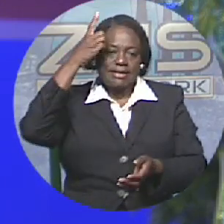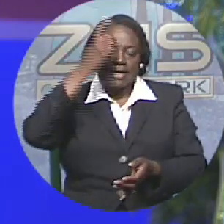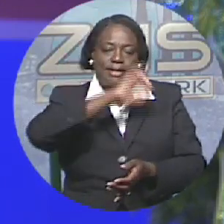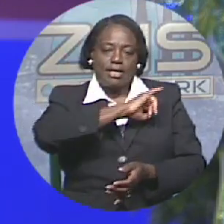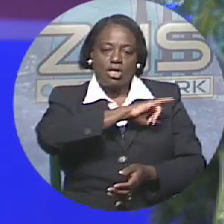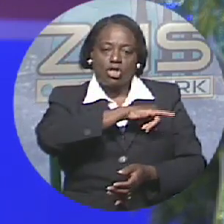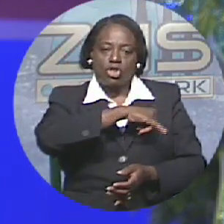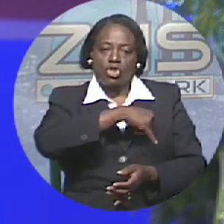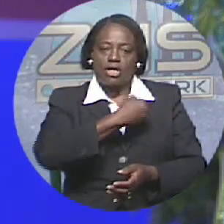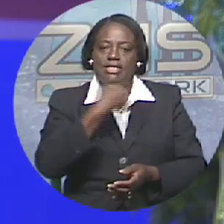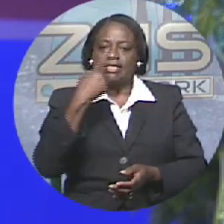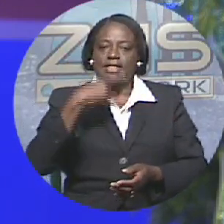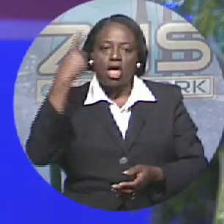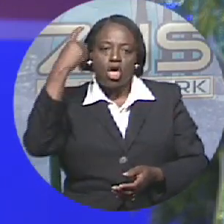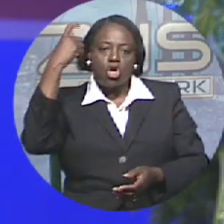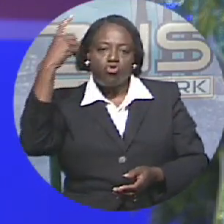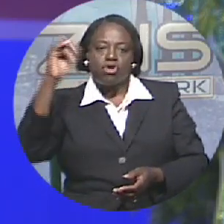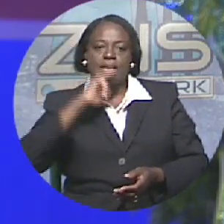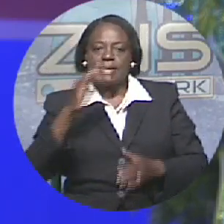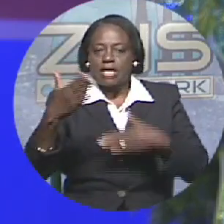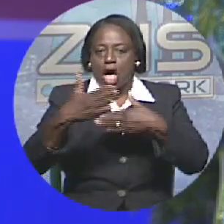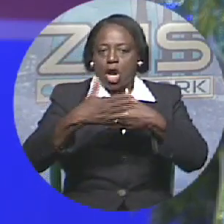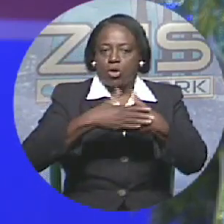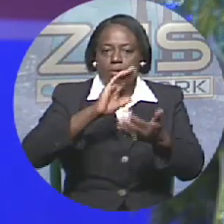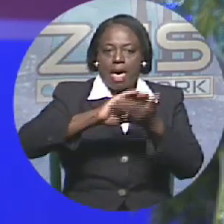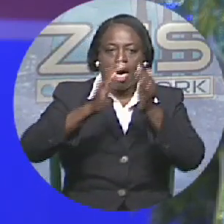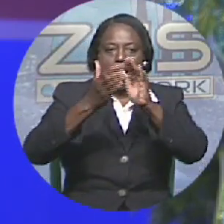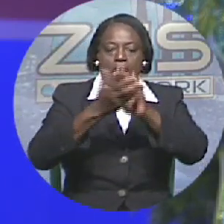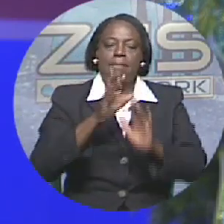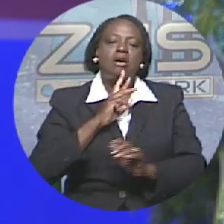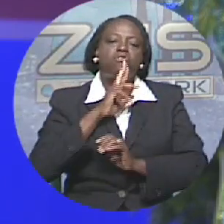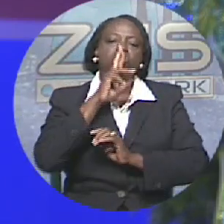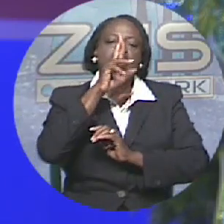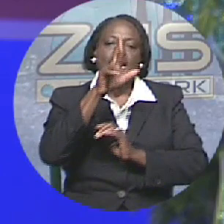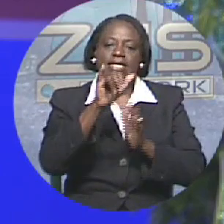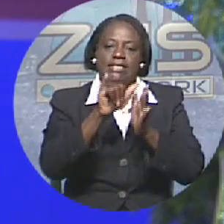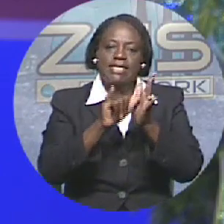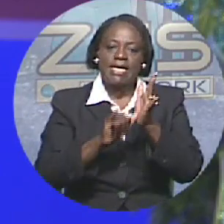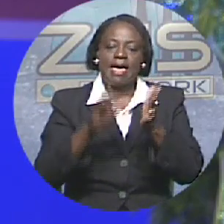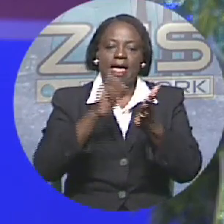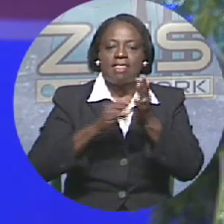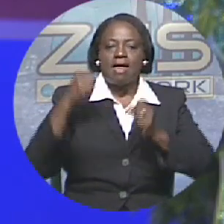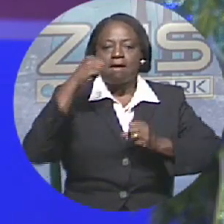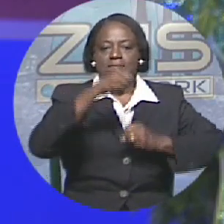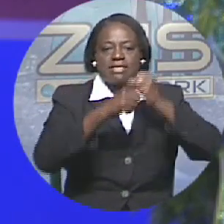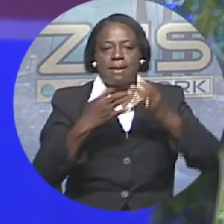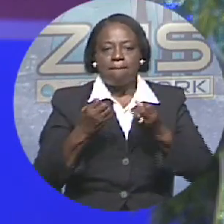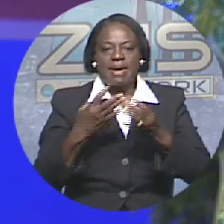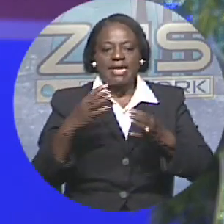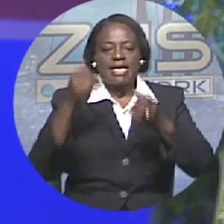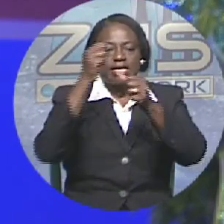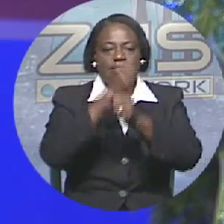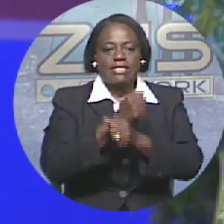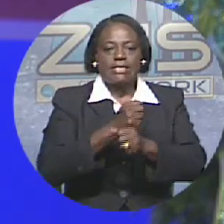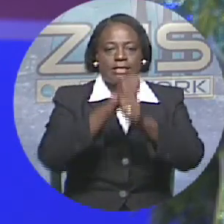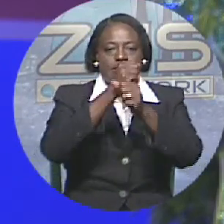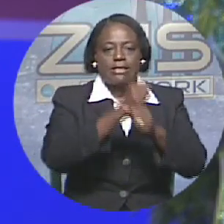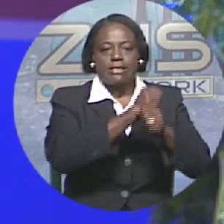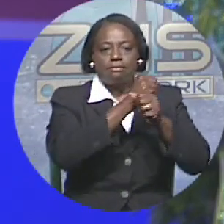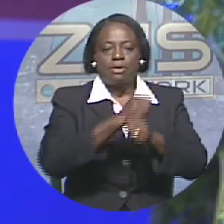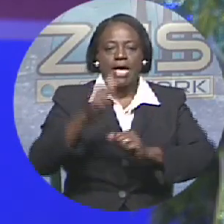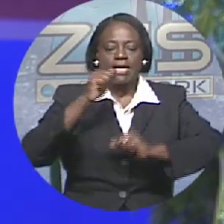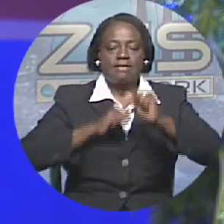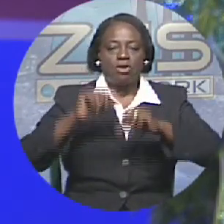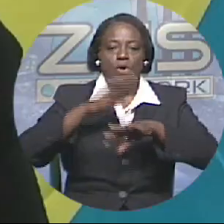Johnson, that dream is almost close to becoming a reality. That fight is just one of many sporting activities on the sporting